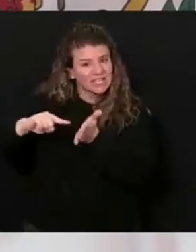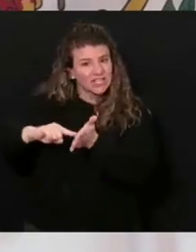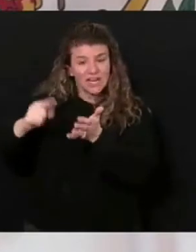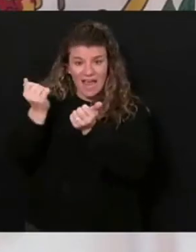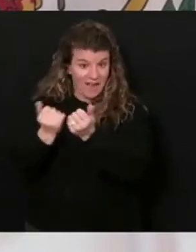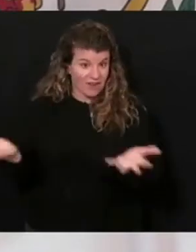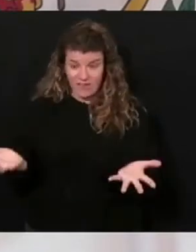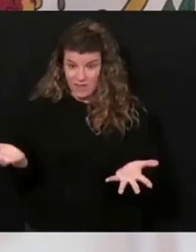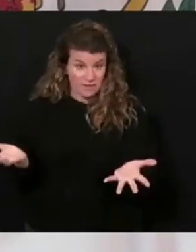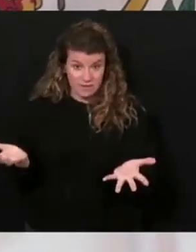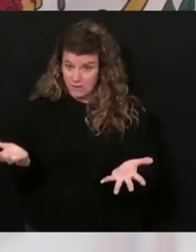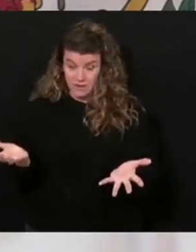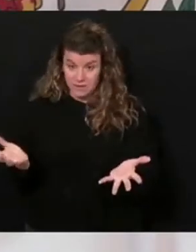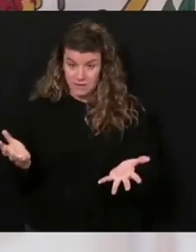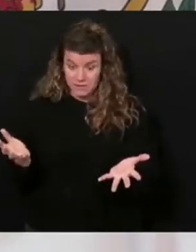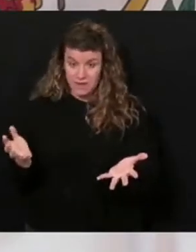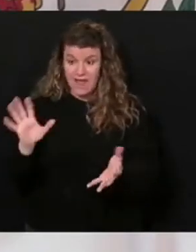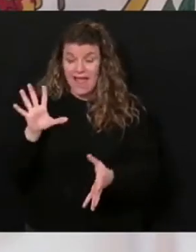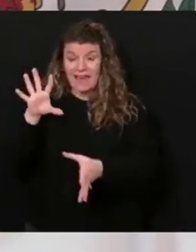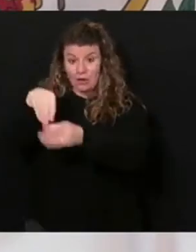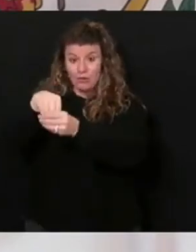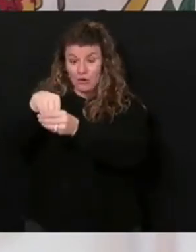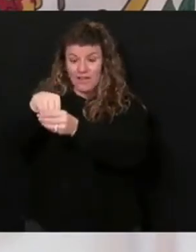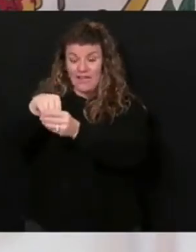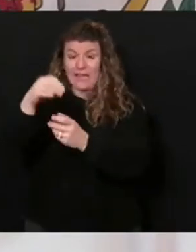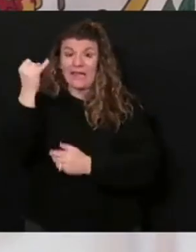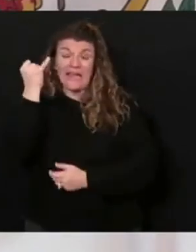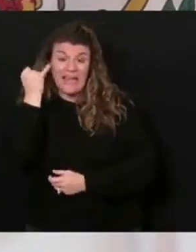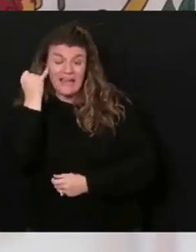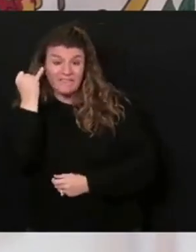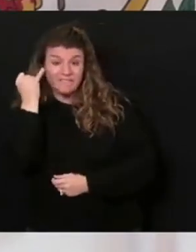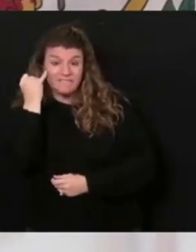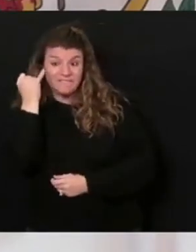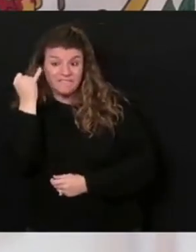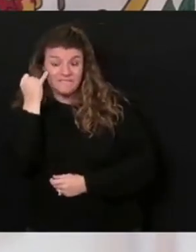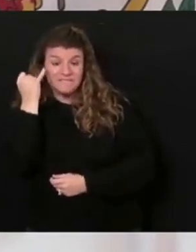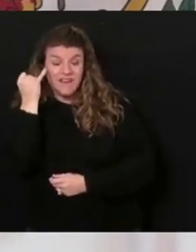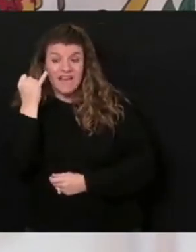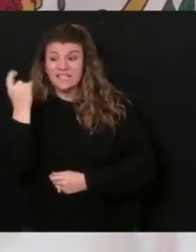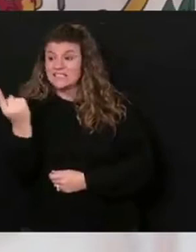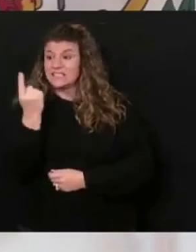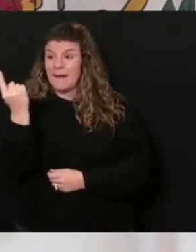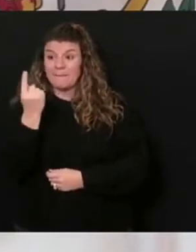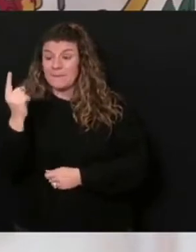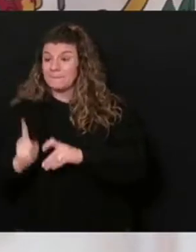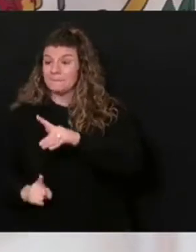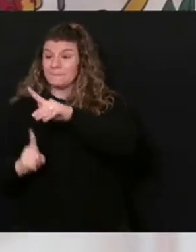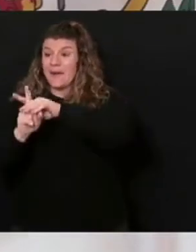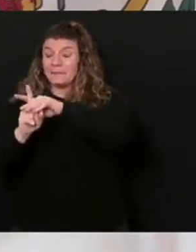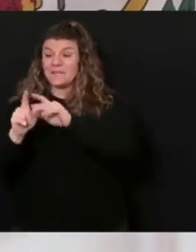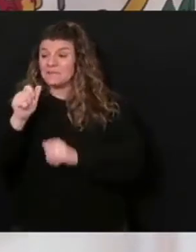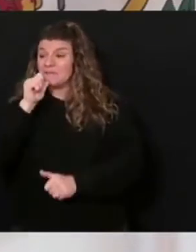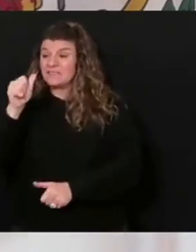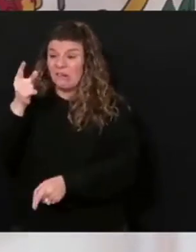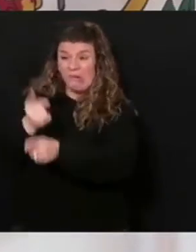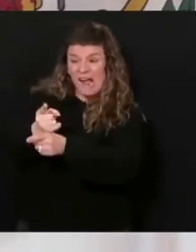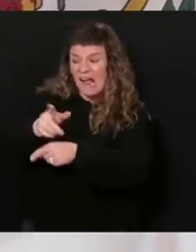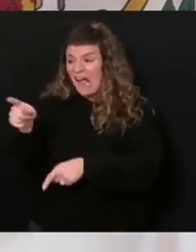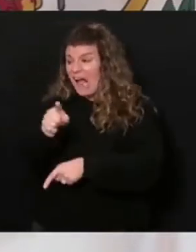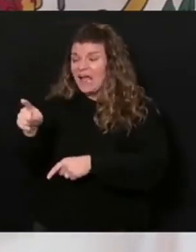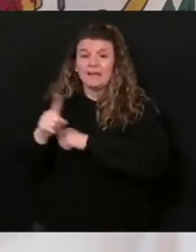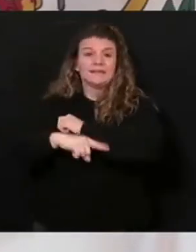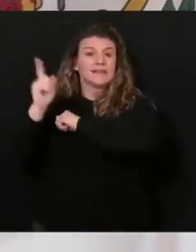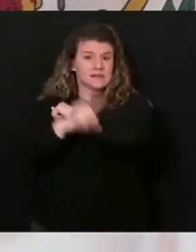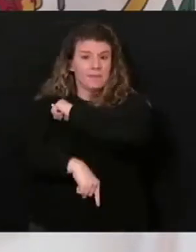way, and if absolute disciplining is in order, to take